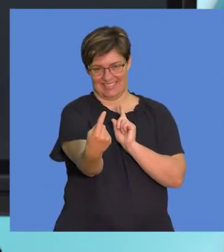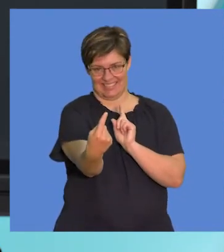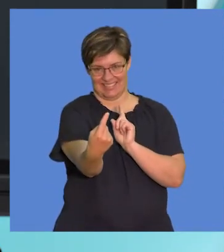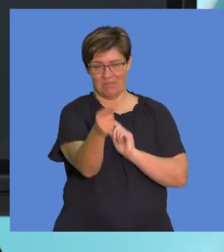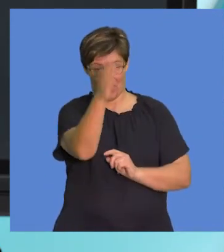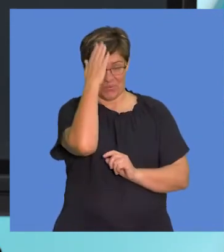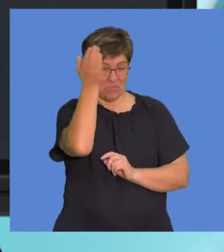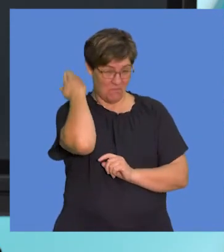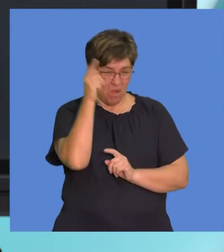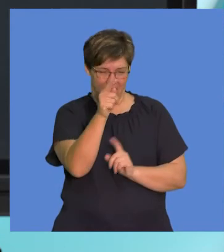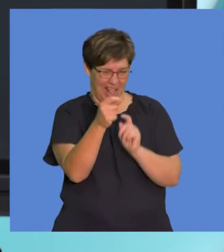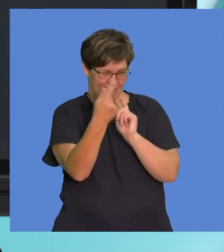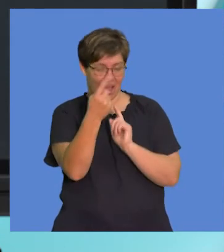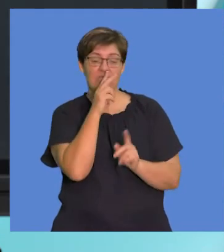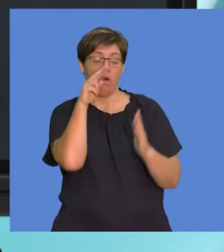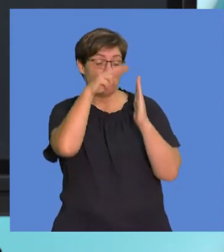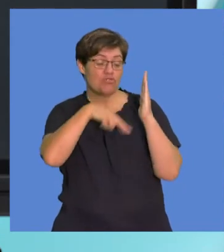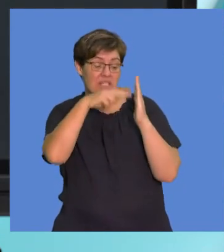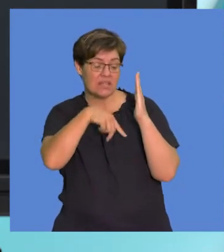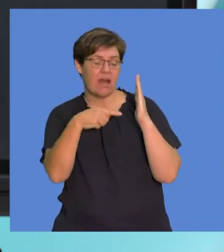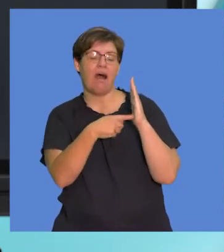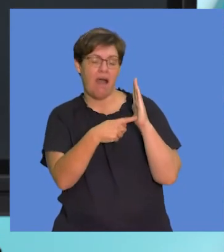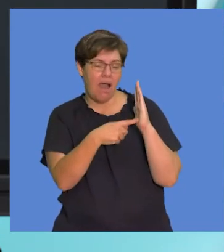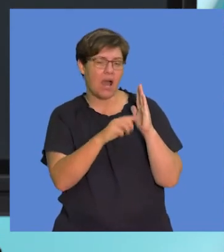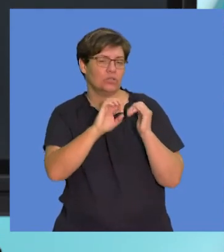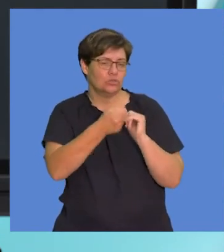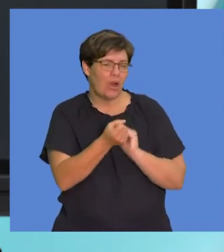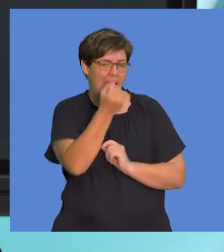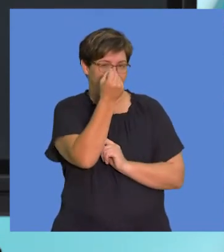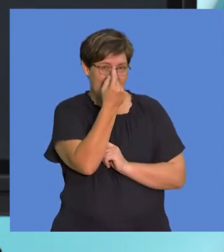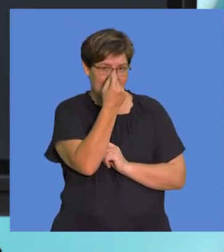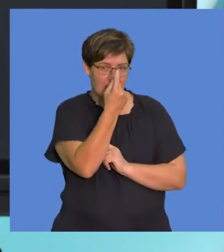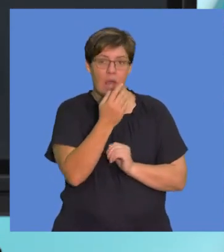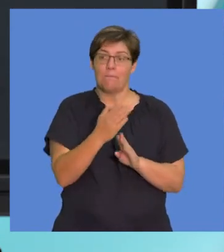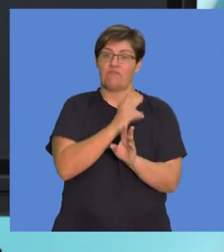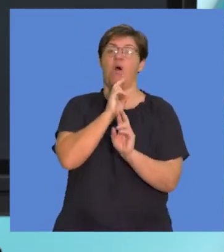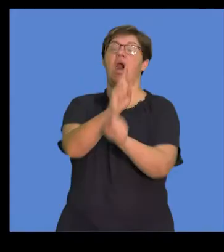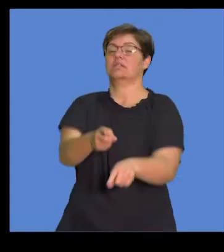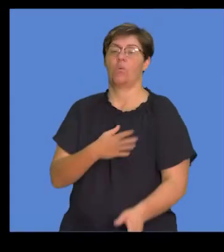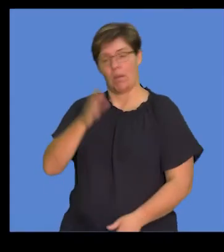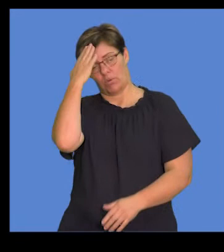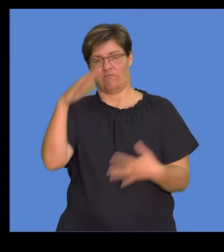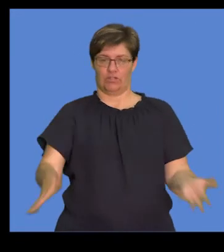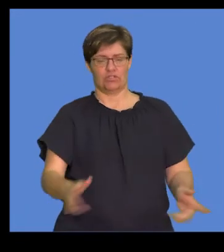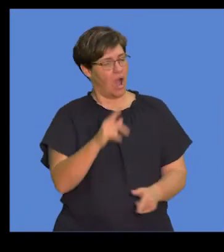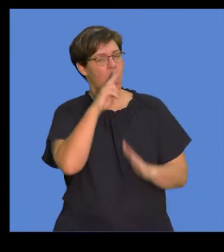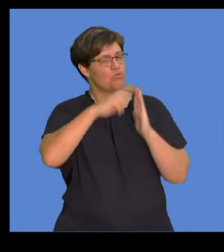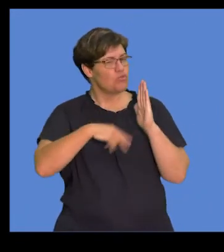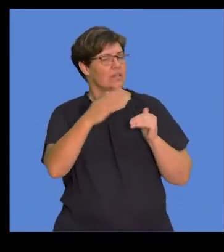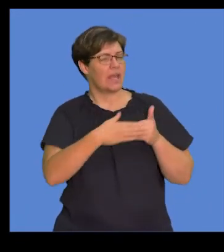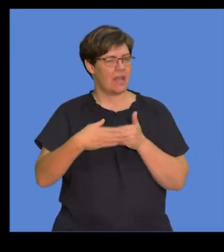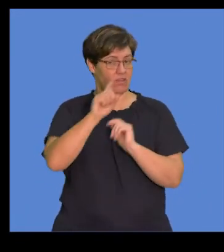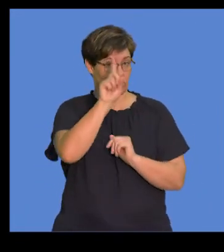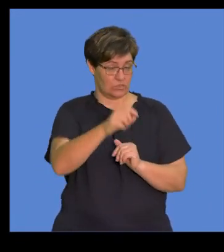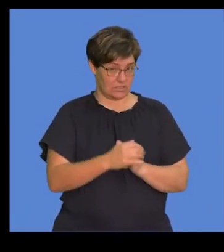But read the question with an intention to understand it before even attempting to respond. Now let's look at the last